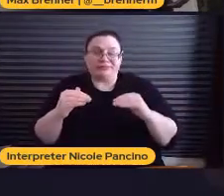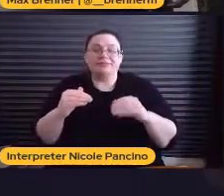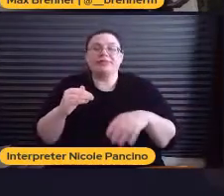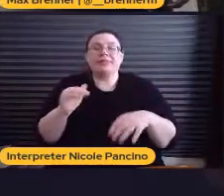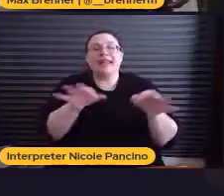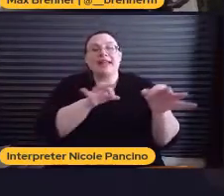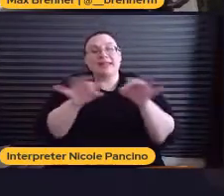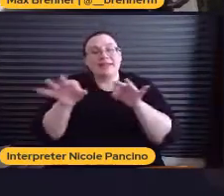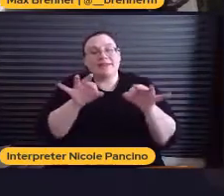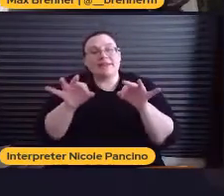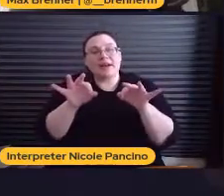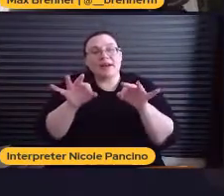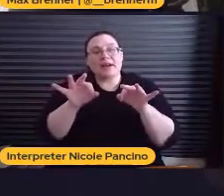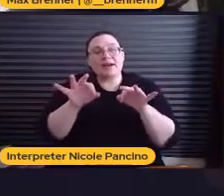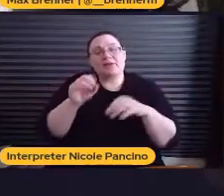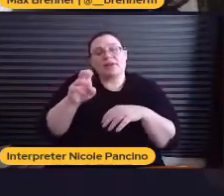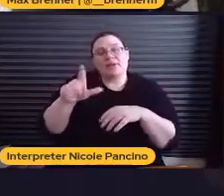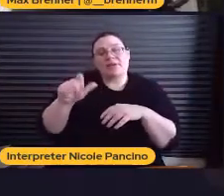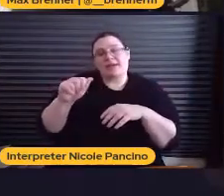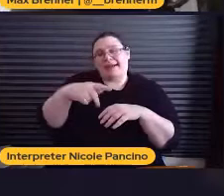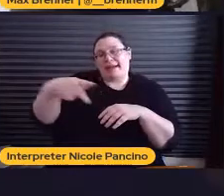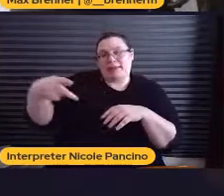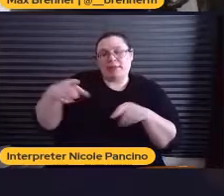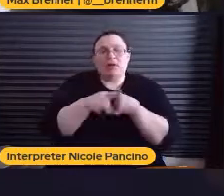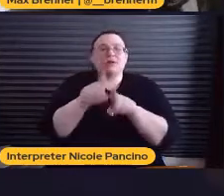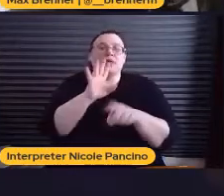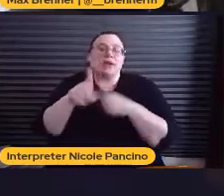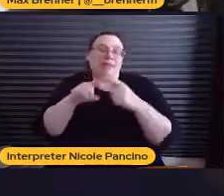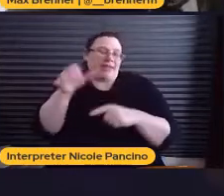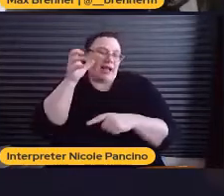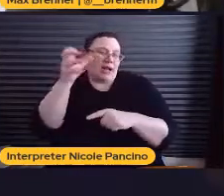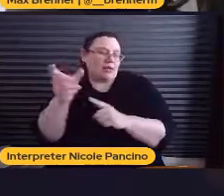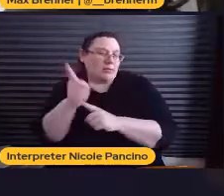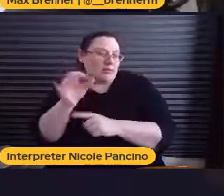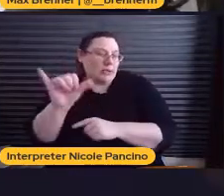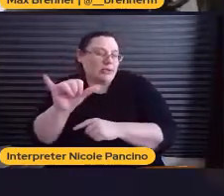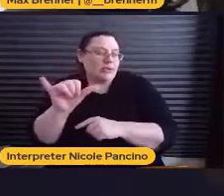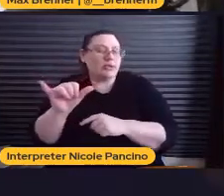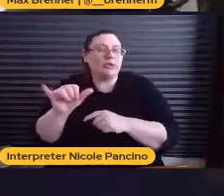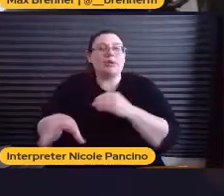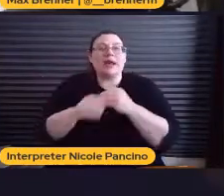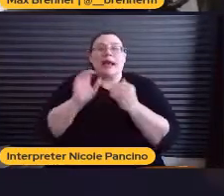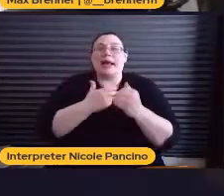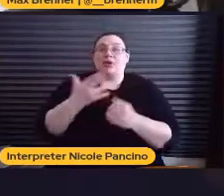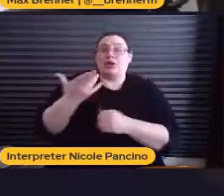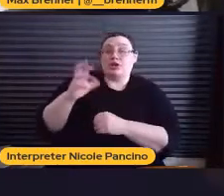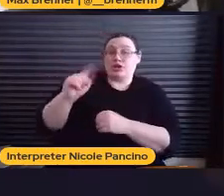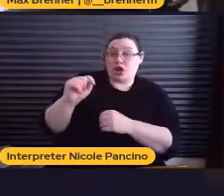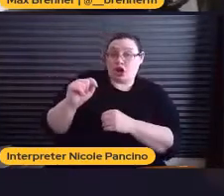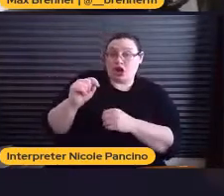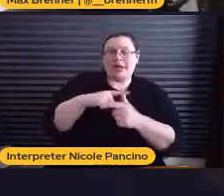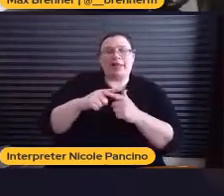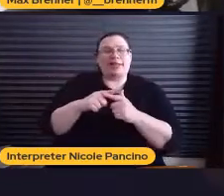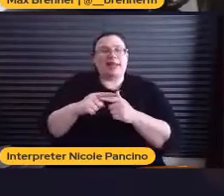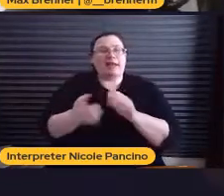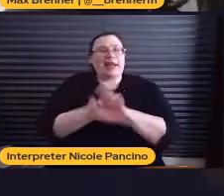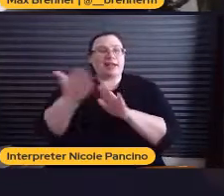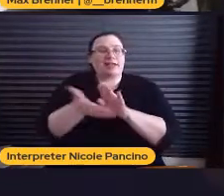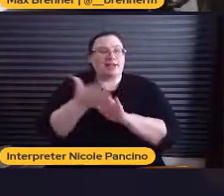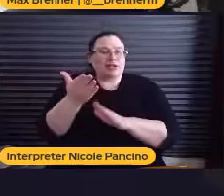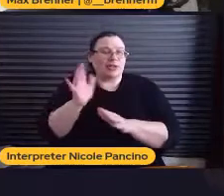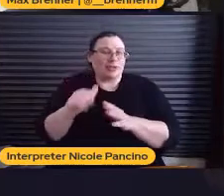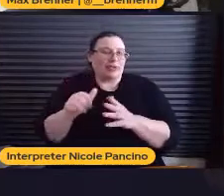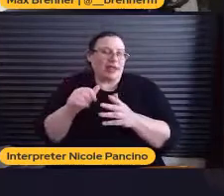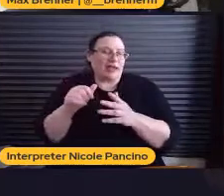a so-called app. I will also go over this concept in a minute. We add our chart to it, and then we execute the so-called synth. Synth stands